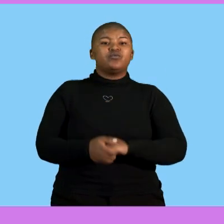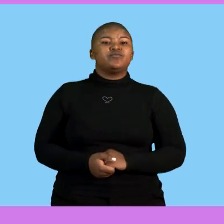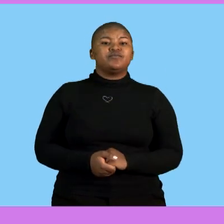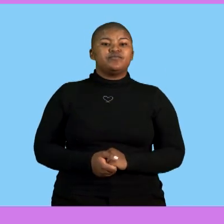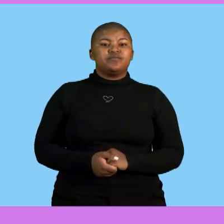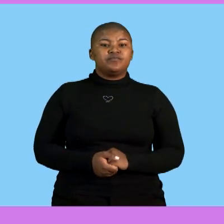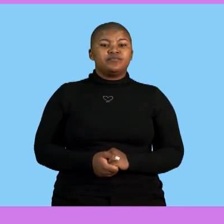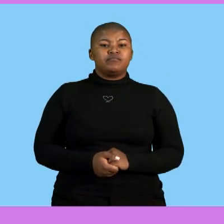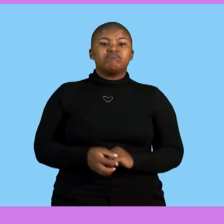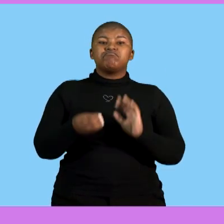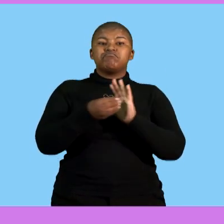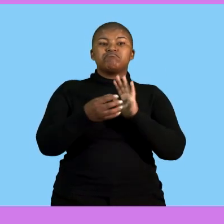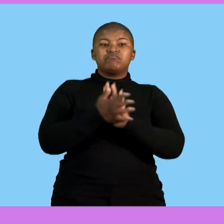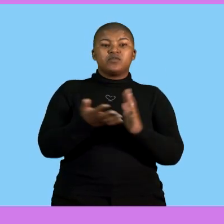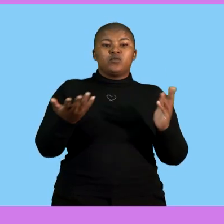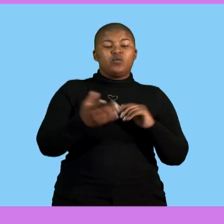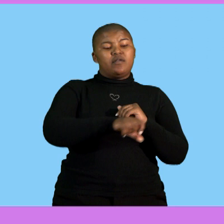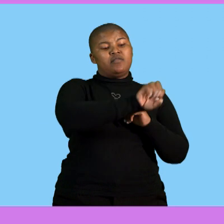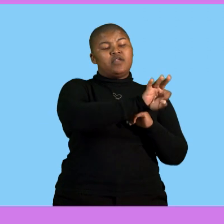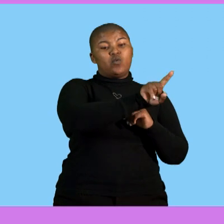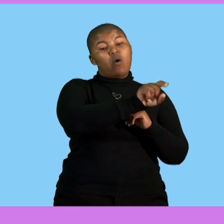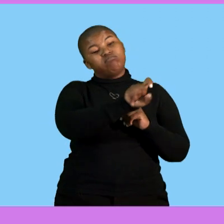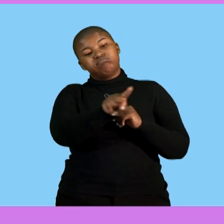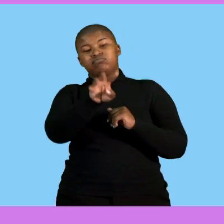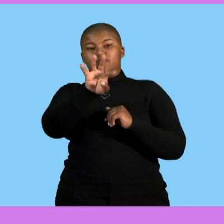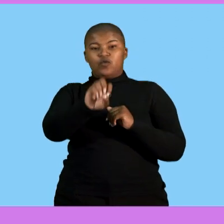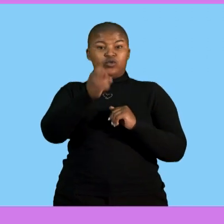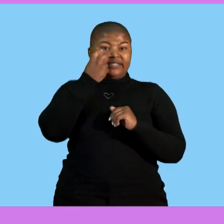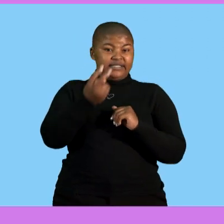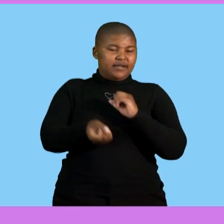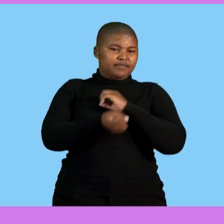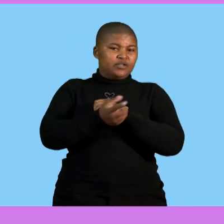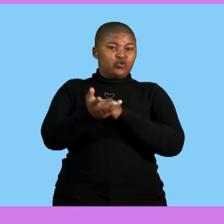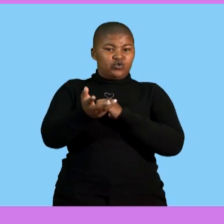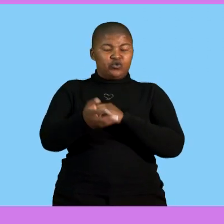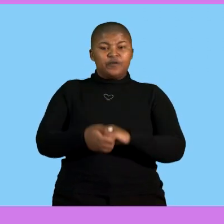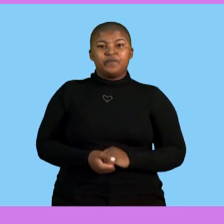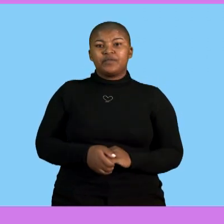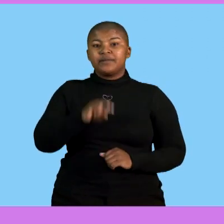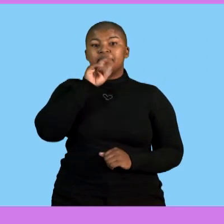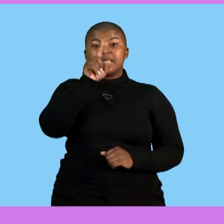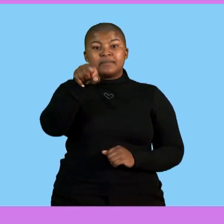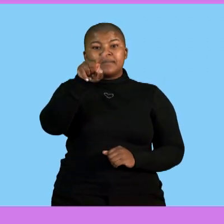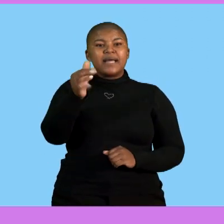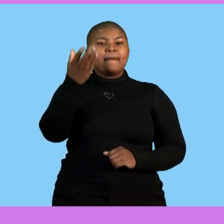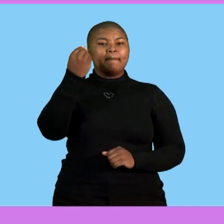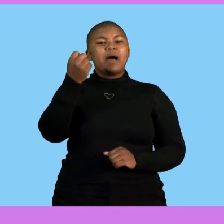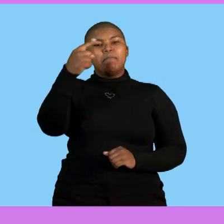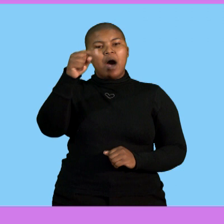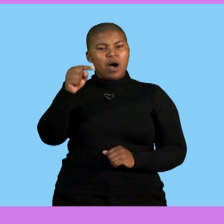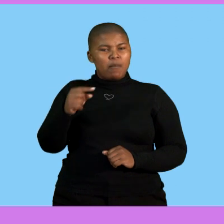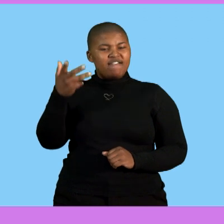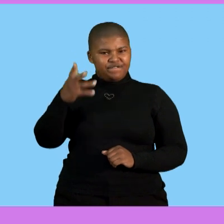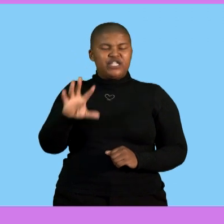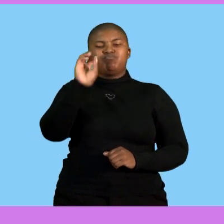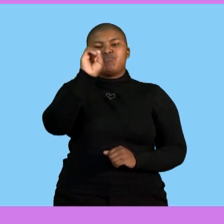32. So 32 will be between 31 and 40 as well. So here we are. So looking at our results, every